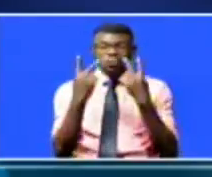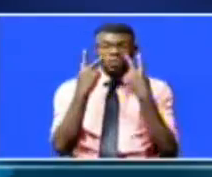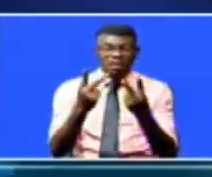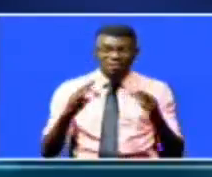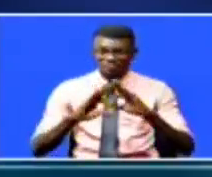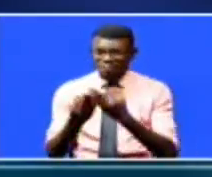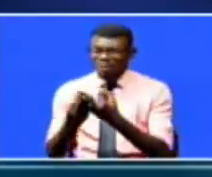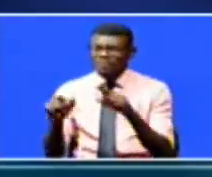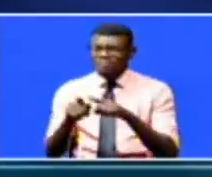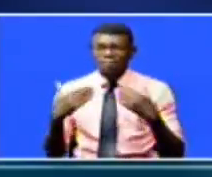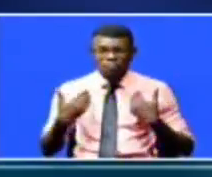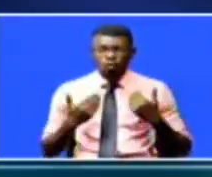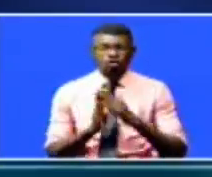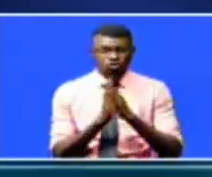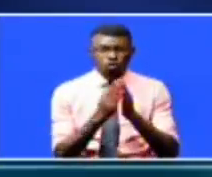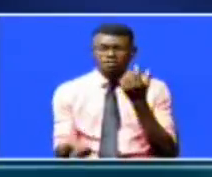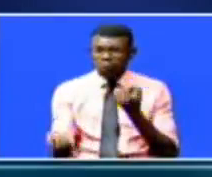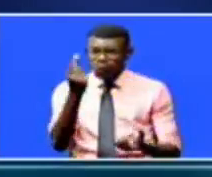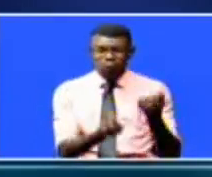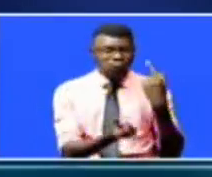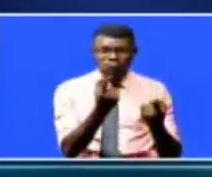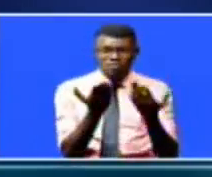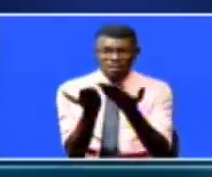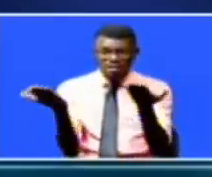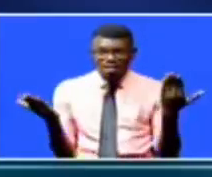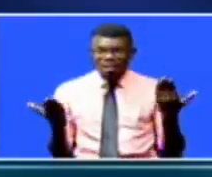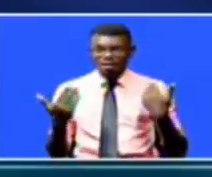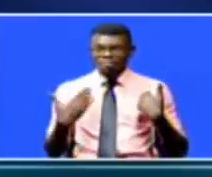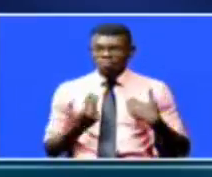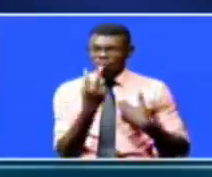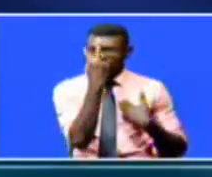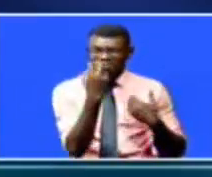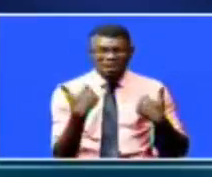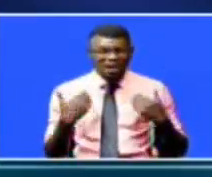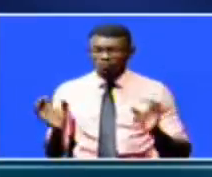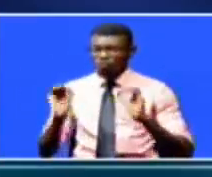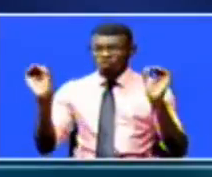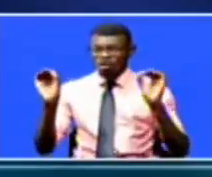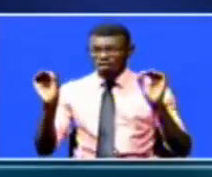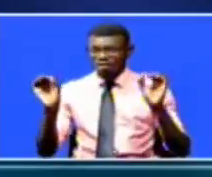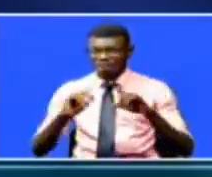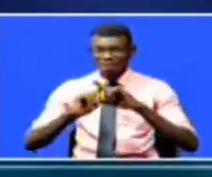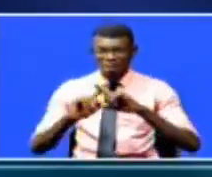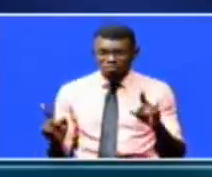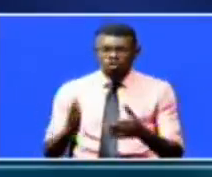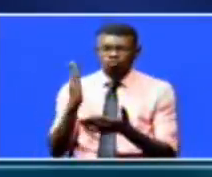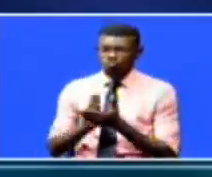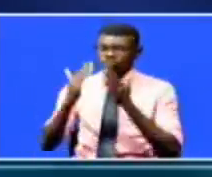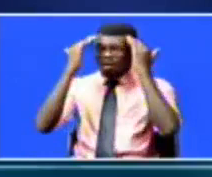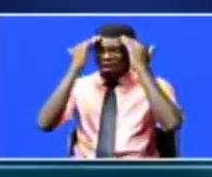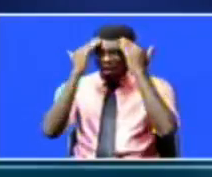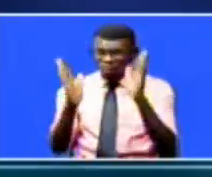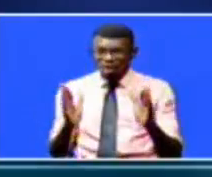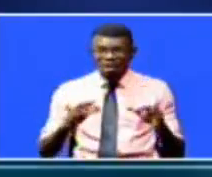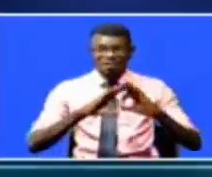vile watu wanasema hawana suspect yoyote, wanasema ndiye amefanya hii kitendo, lakini ile tu tunajua hii